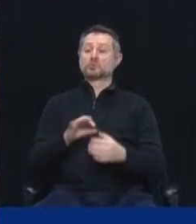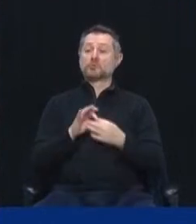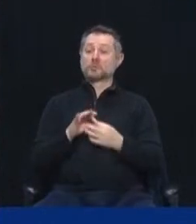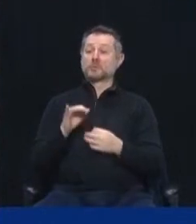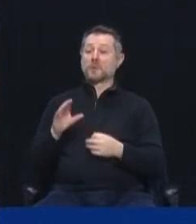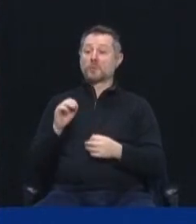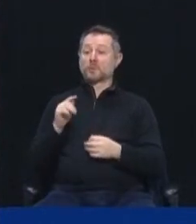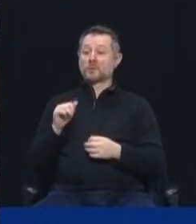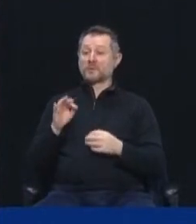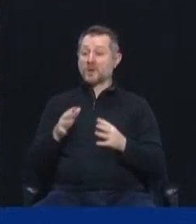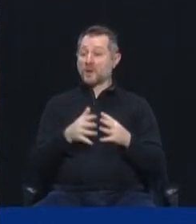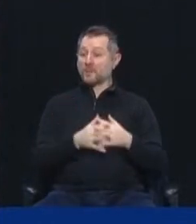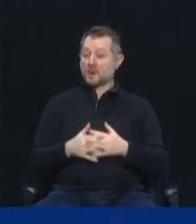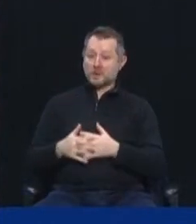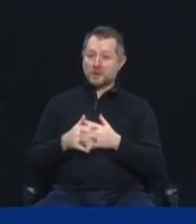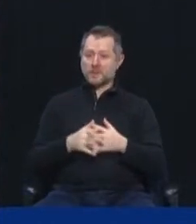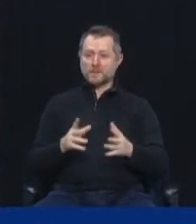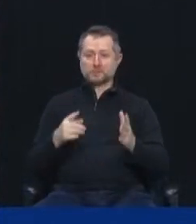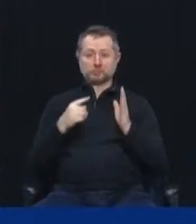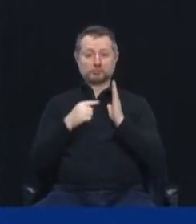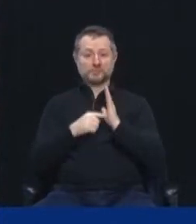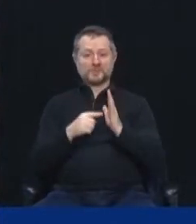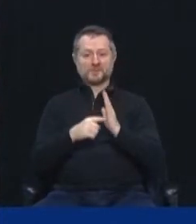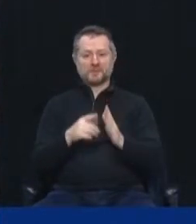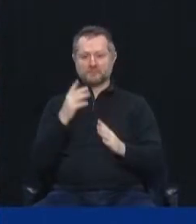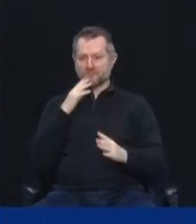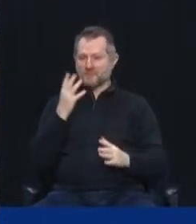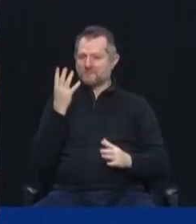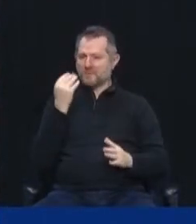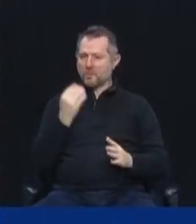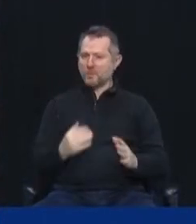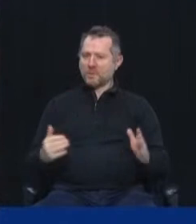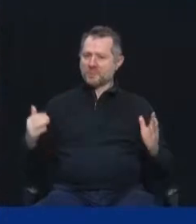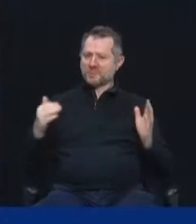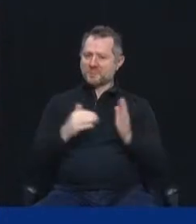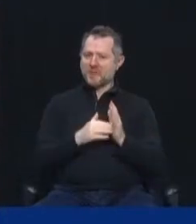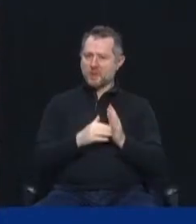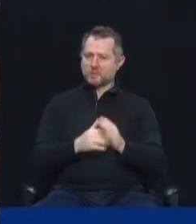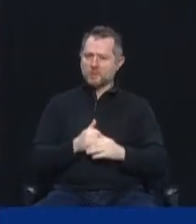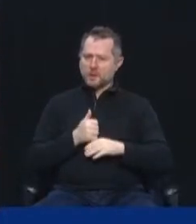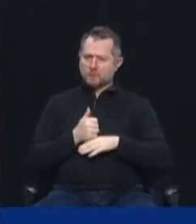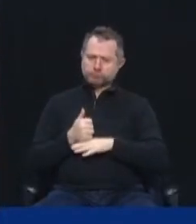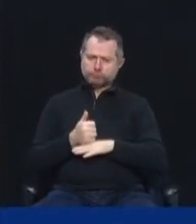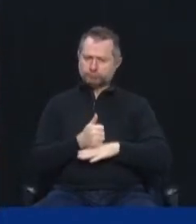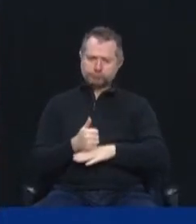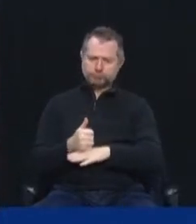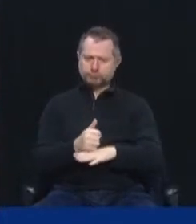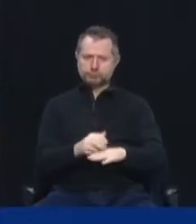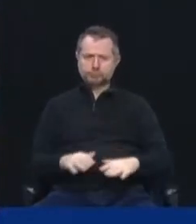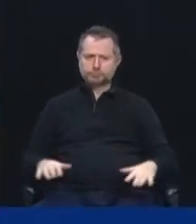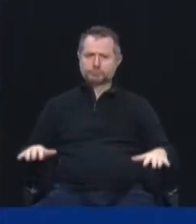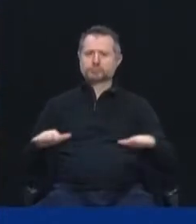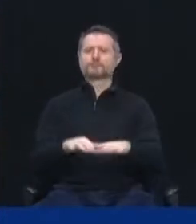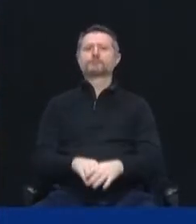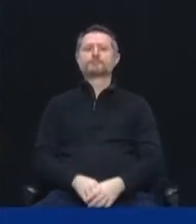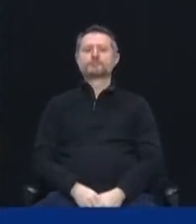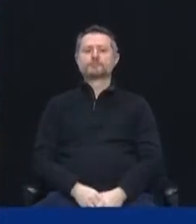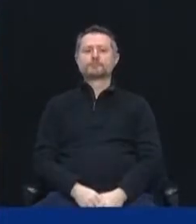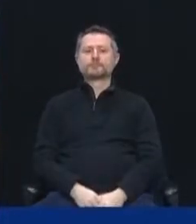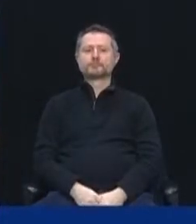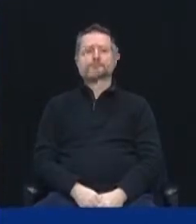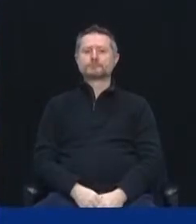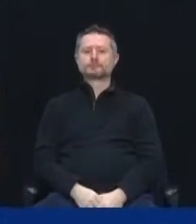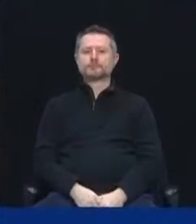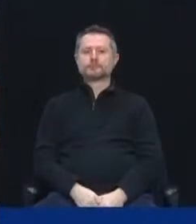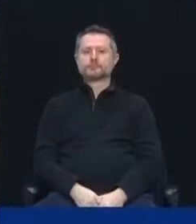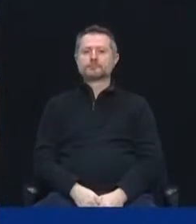representing about 14,000 bodegas and employees only in New York.